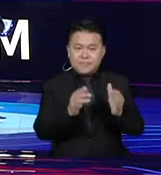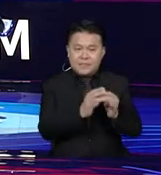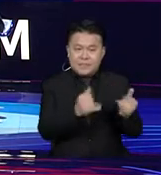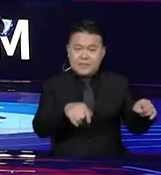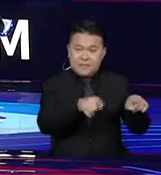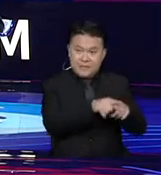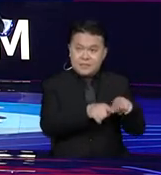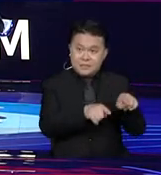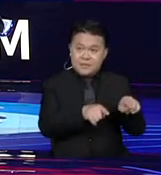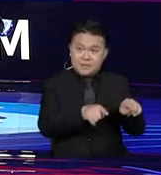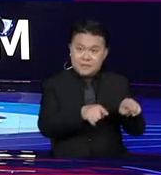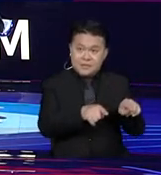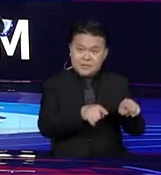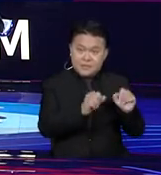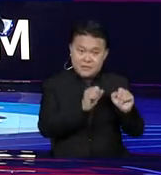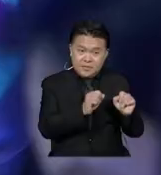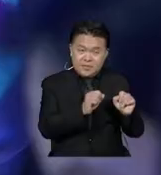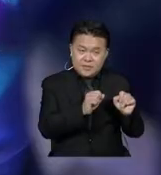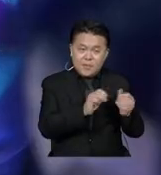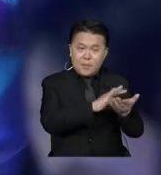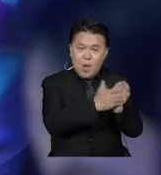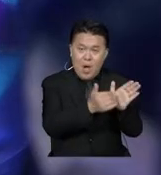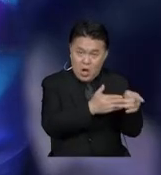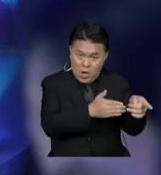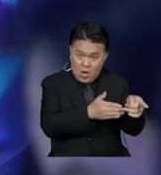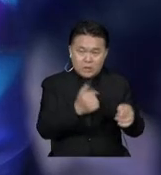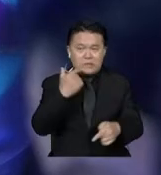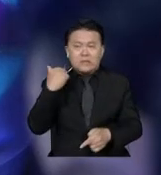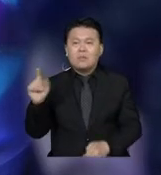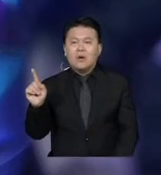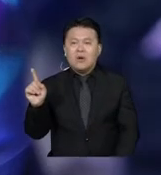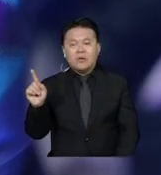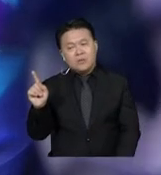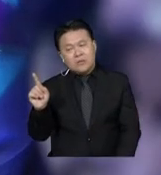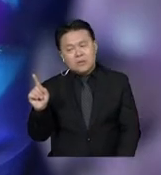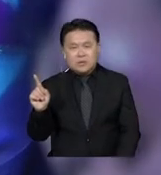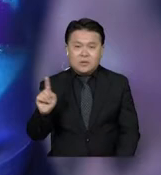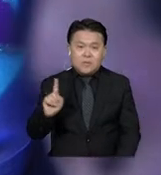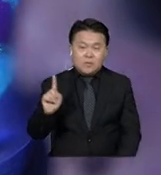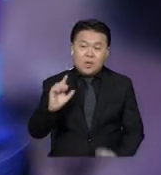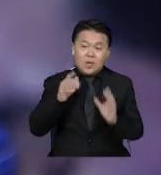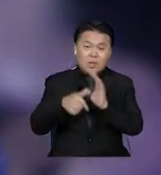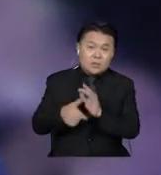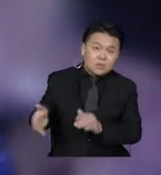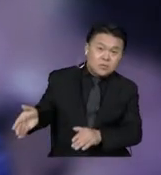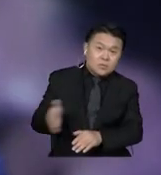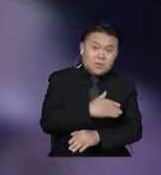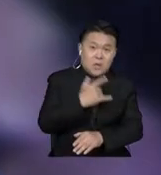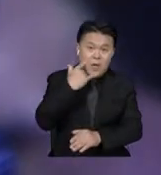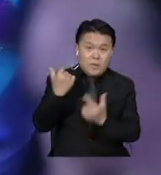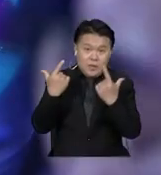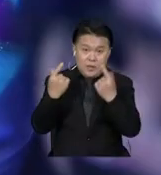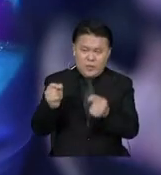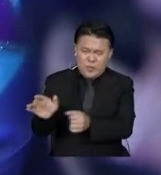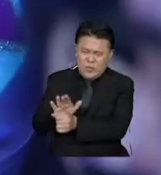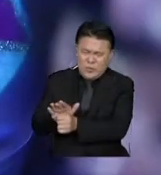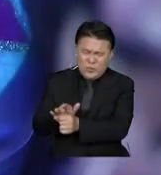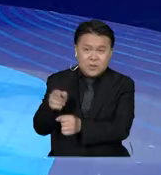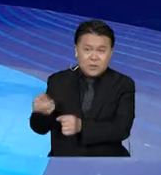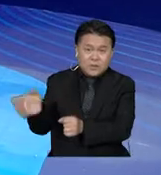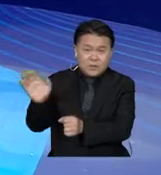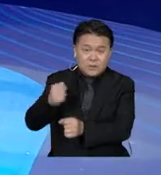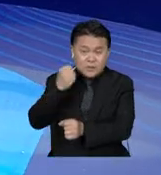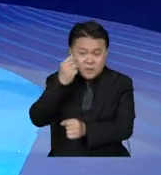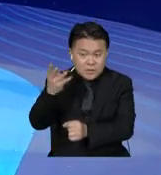raise a wolf and you do everything its mom would do, as soon as it gets 4 or 5 months old, it just wants to be with